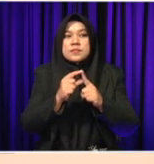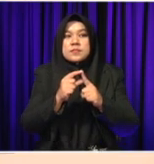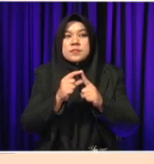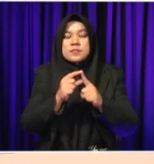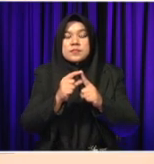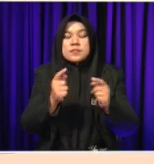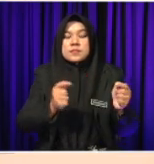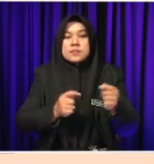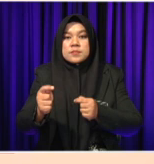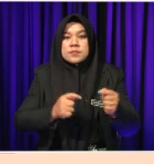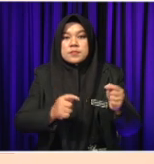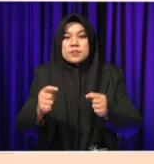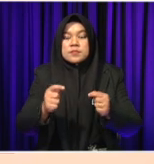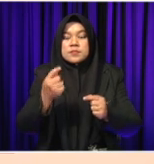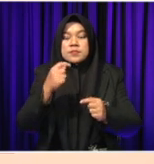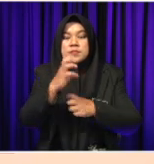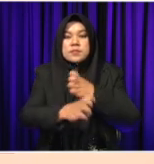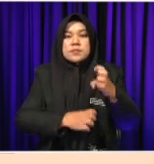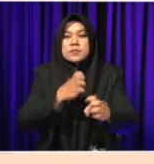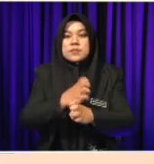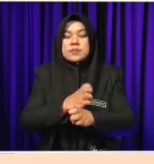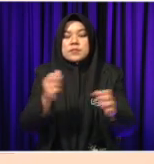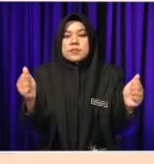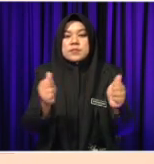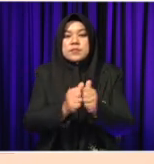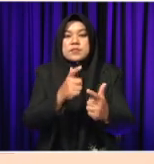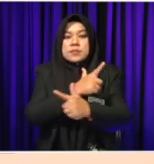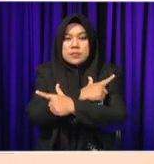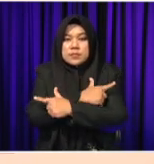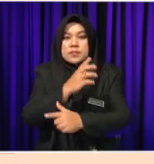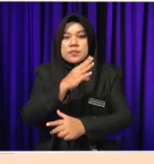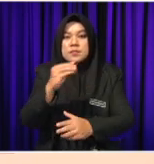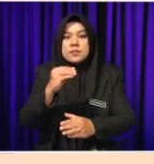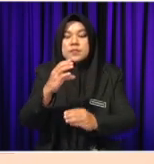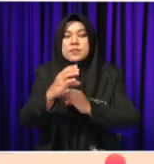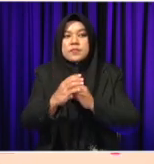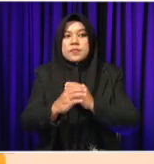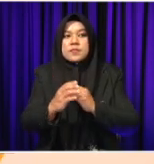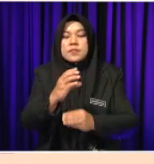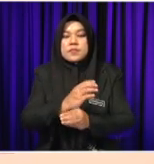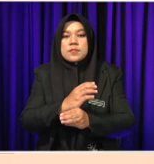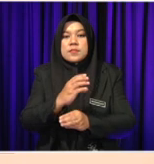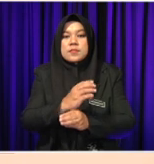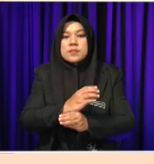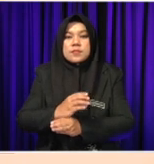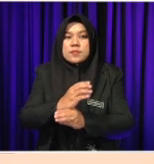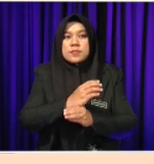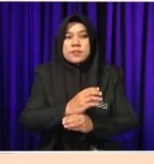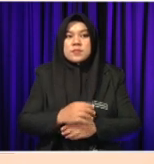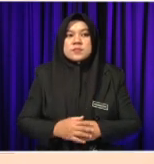Treat the earth with love and care. Treat the earth with love, because of the word love. So